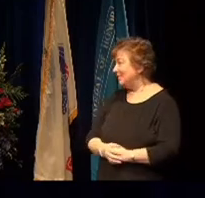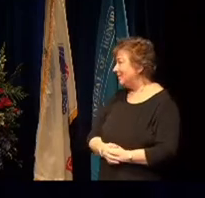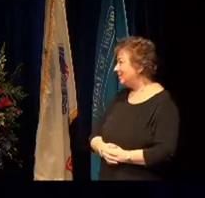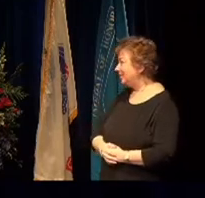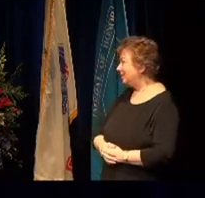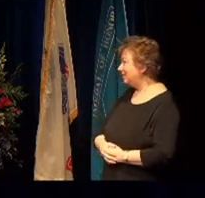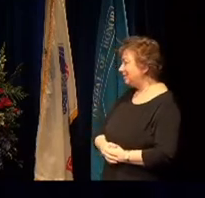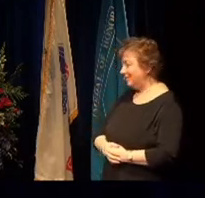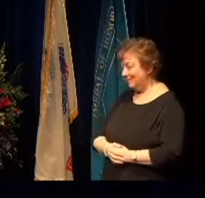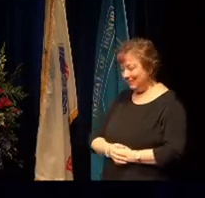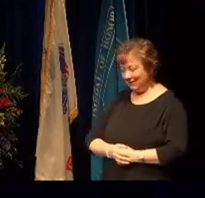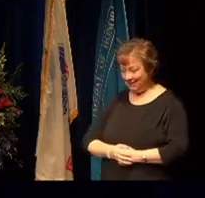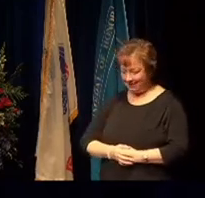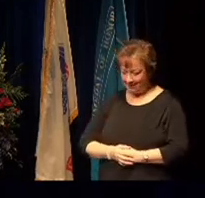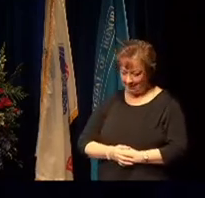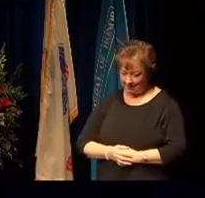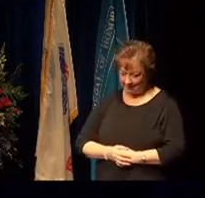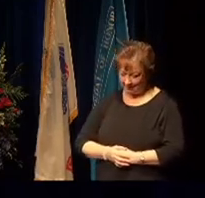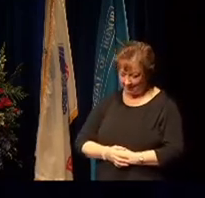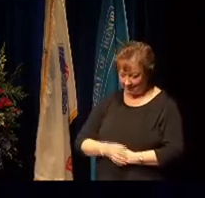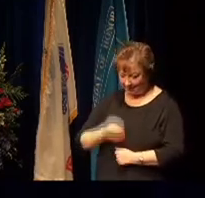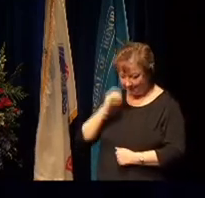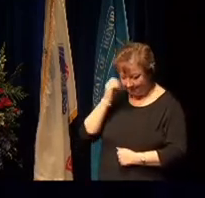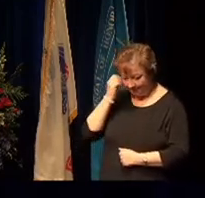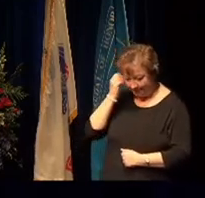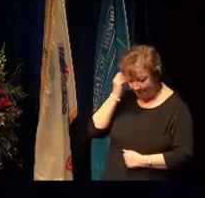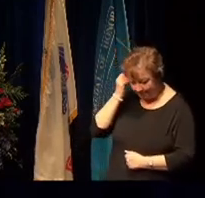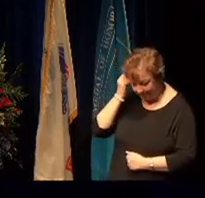Okay. Let's see.